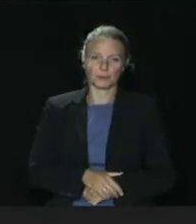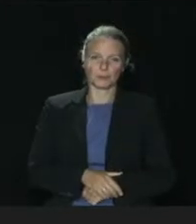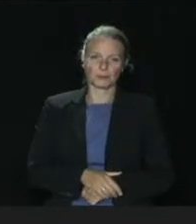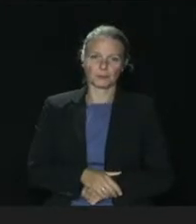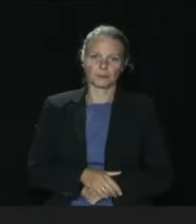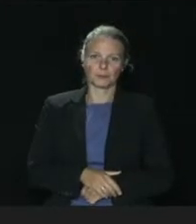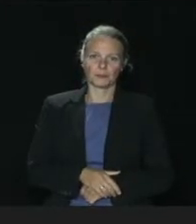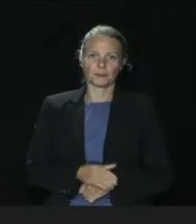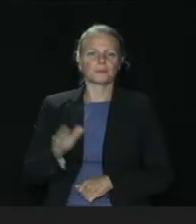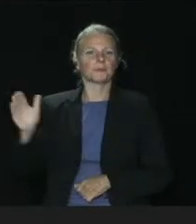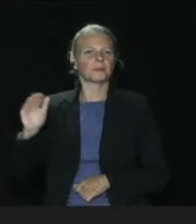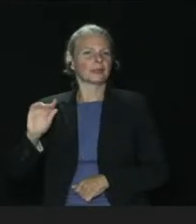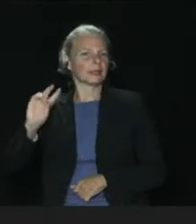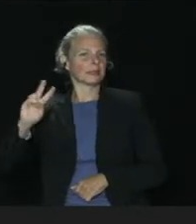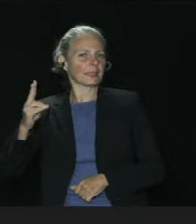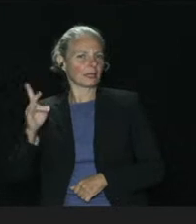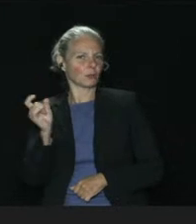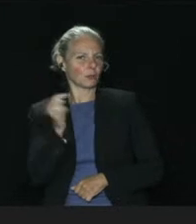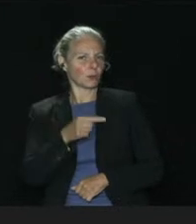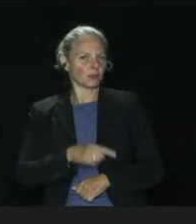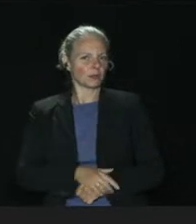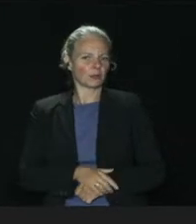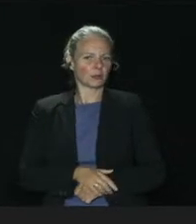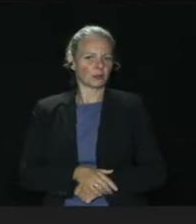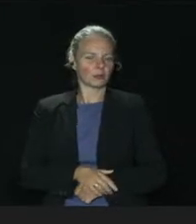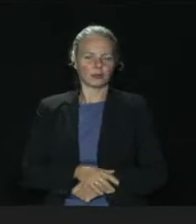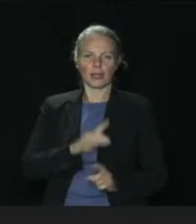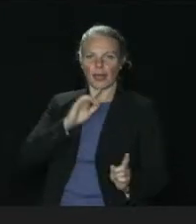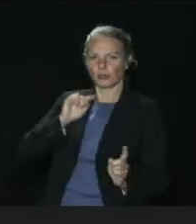Follow-up question. Yes, and as you said, as